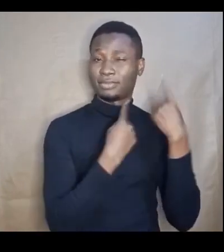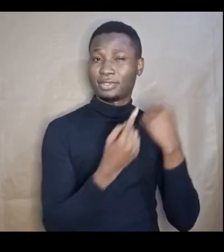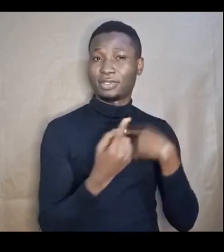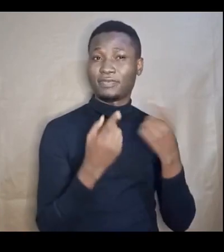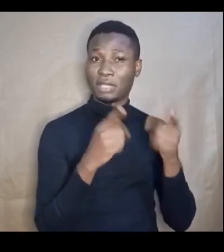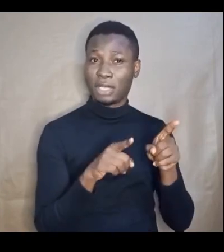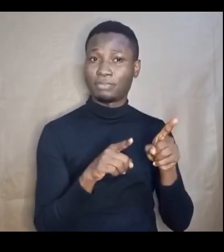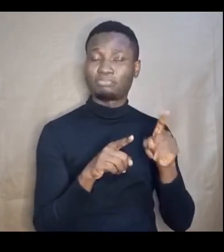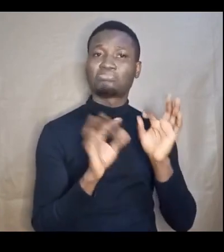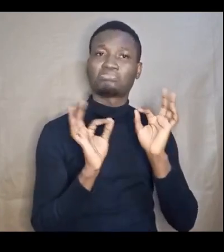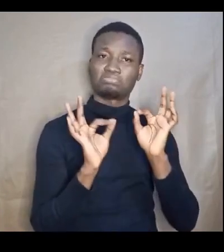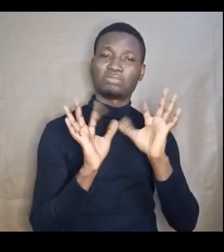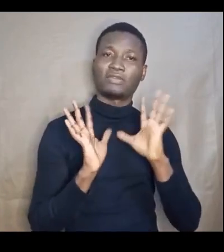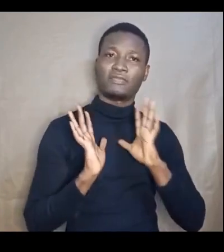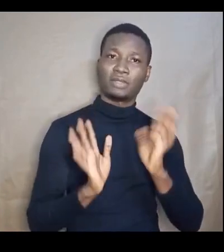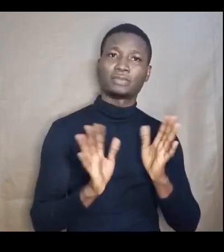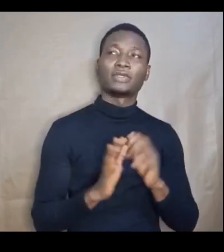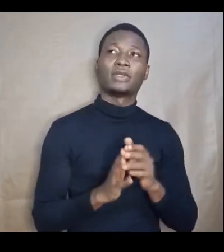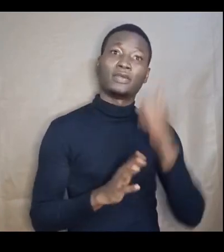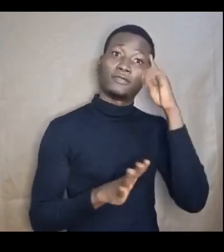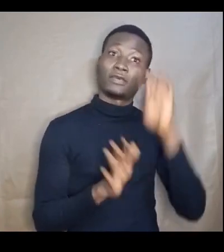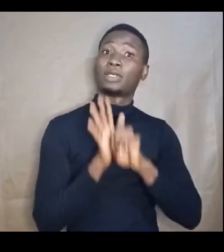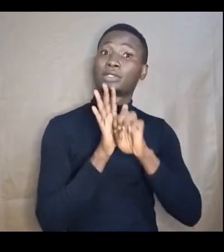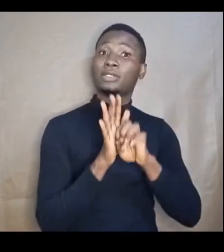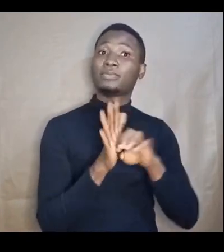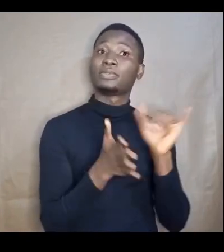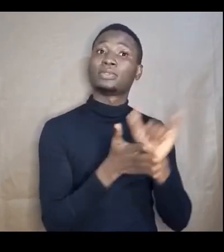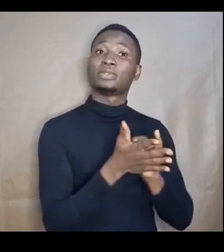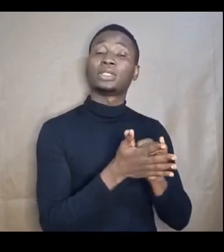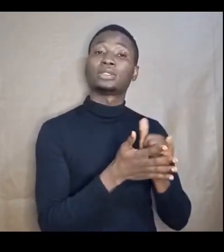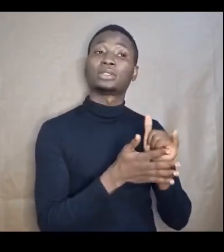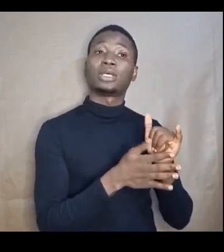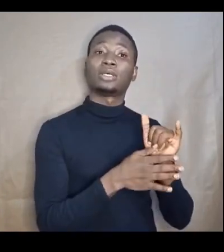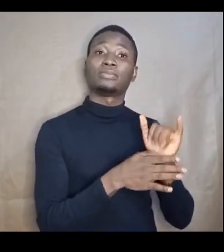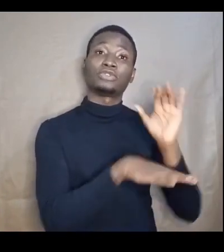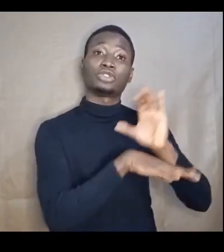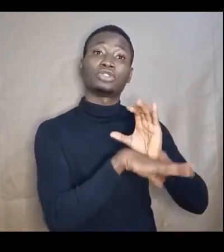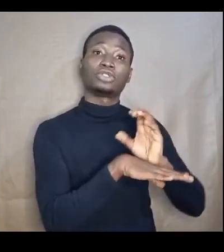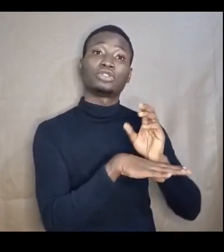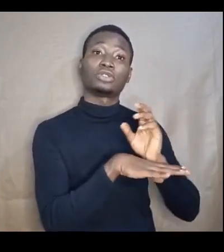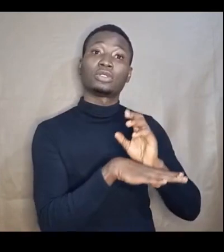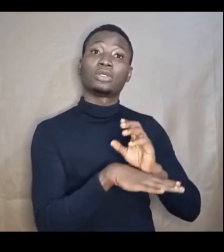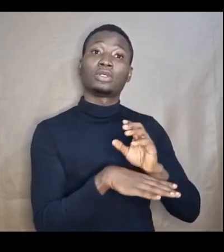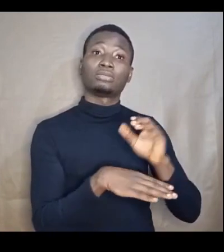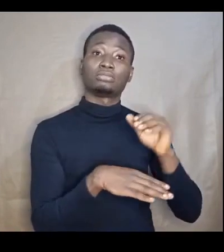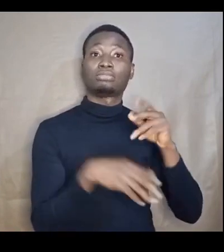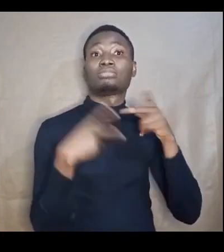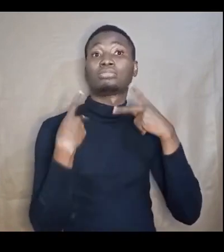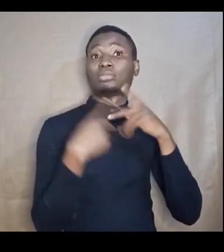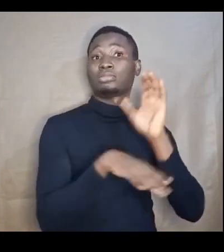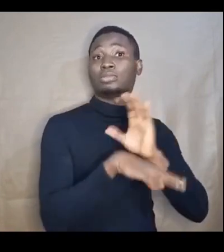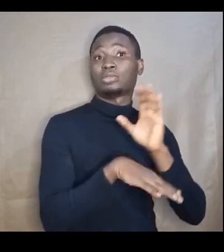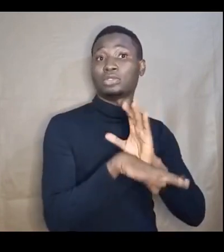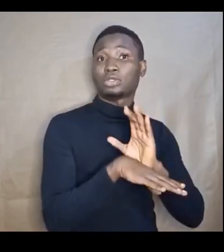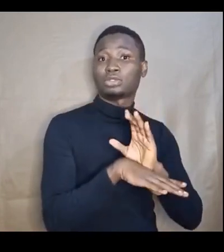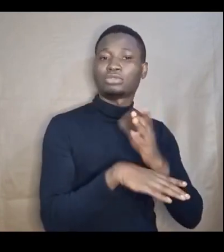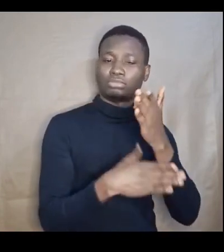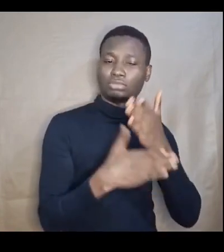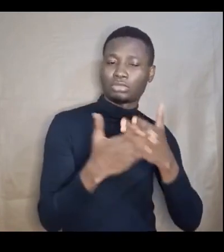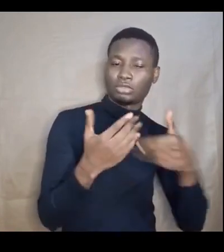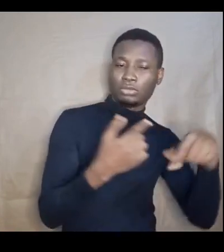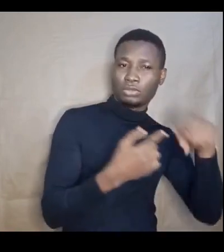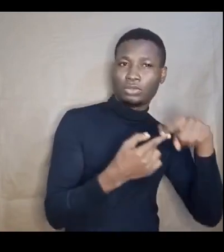good. For example, that Holy Ghost intervention church involving part of the gate fence and so on and so